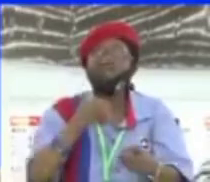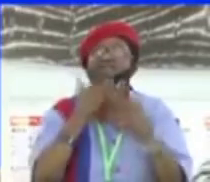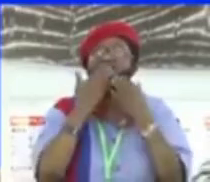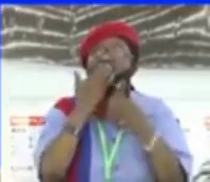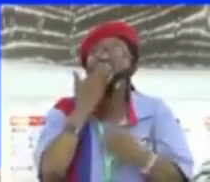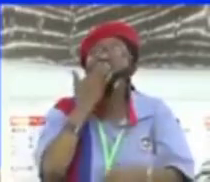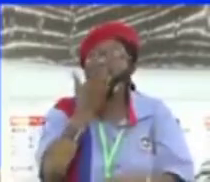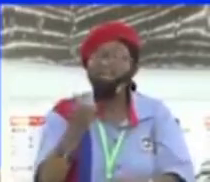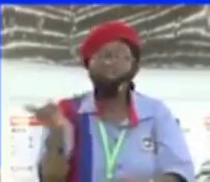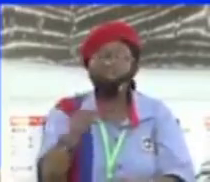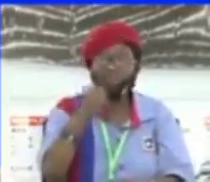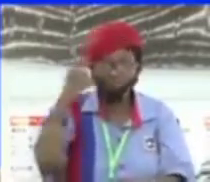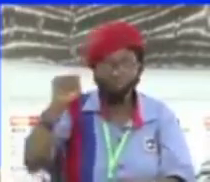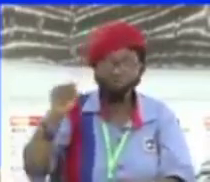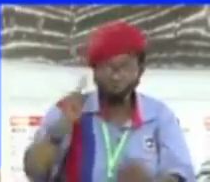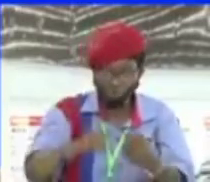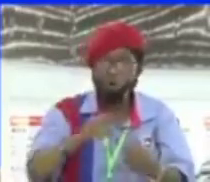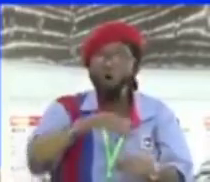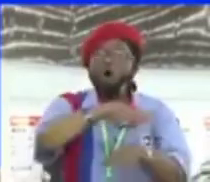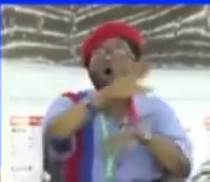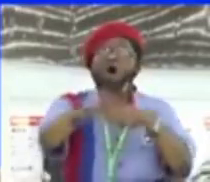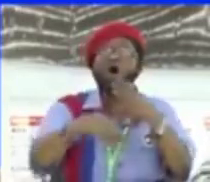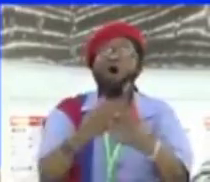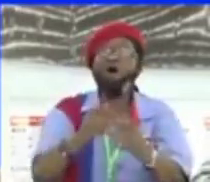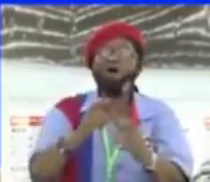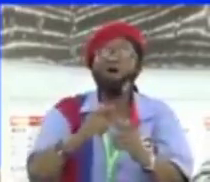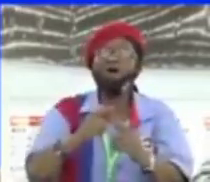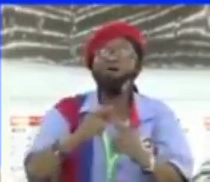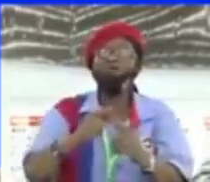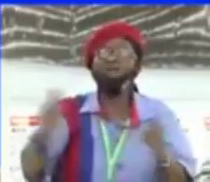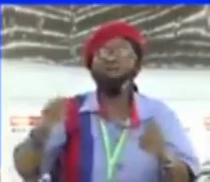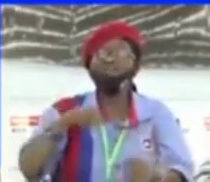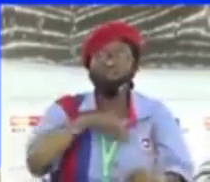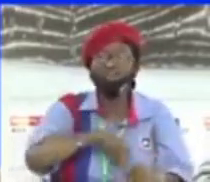the great ministers of God.